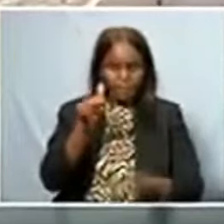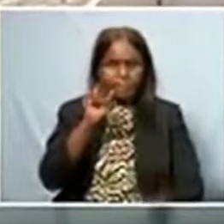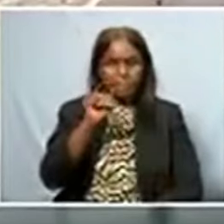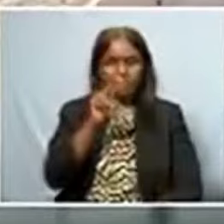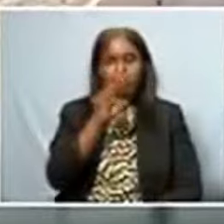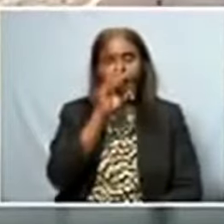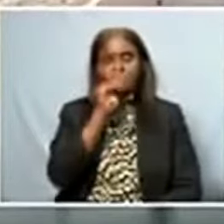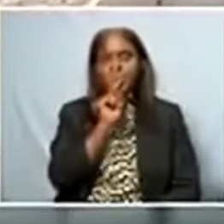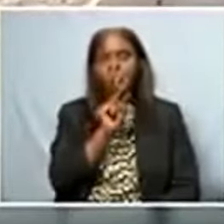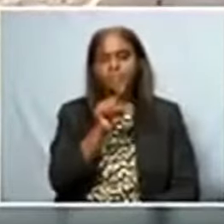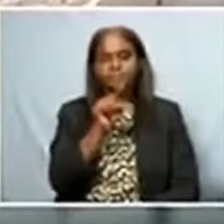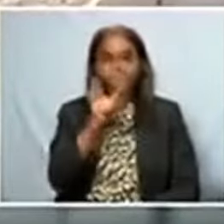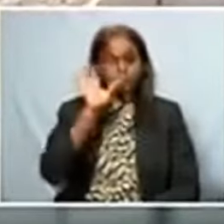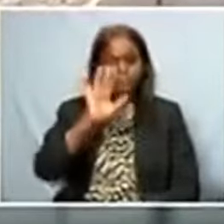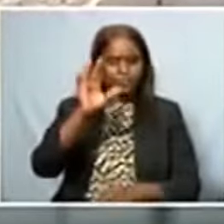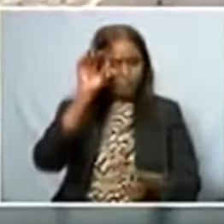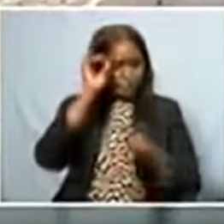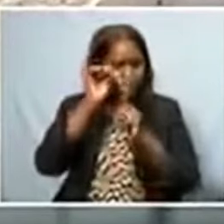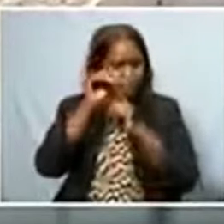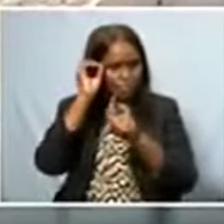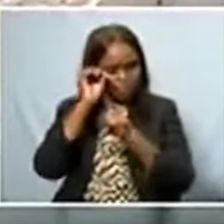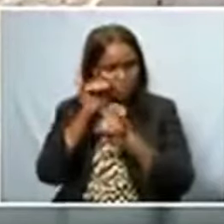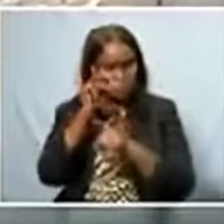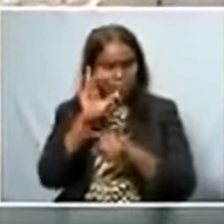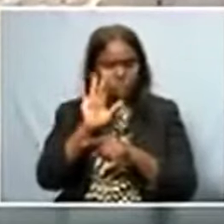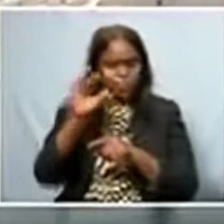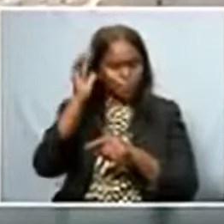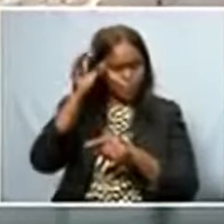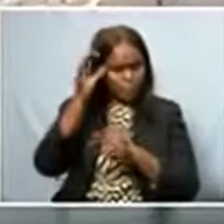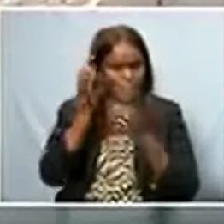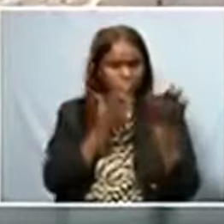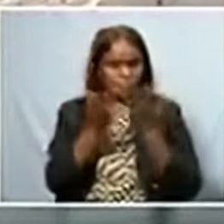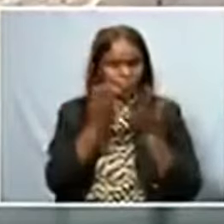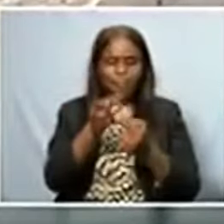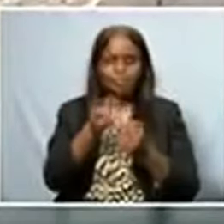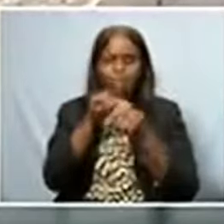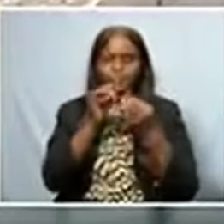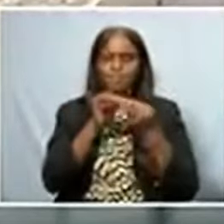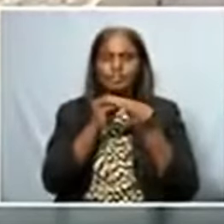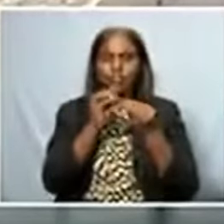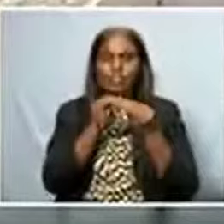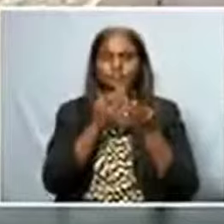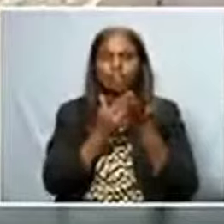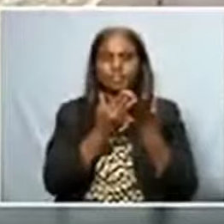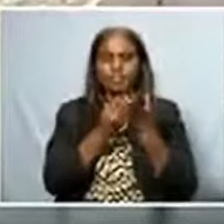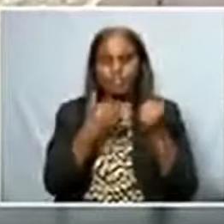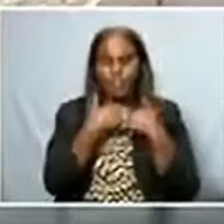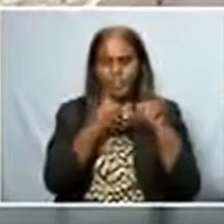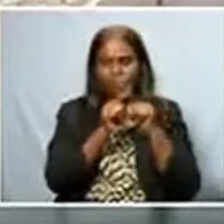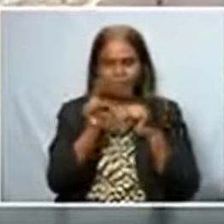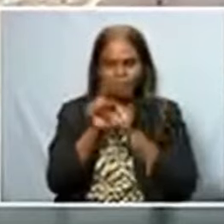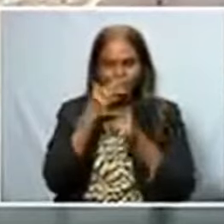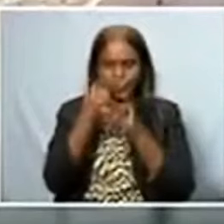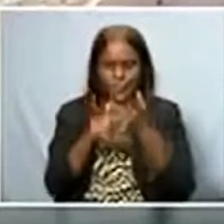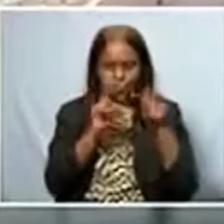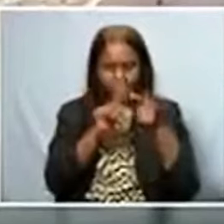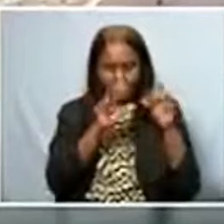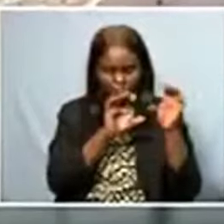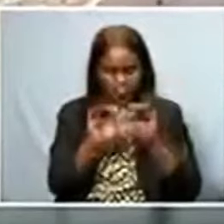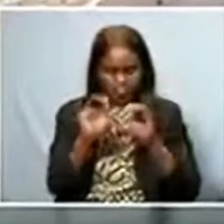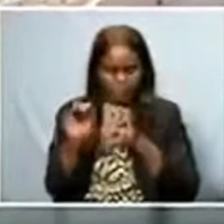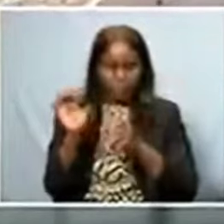that the objectives of the civil service, especially that they are also supposed to do